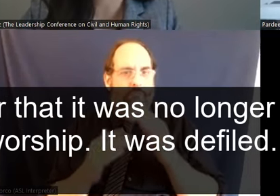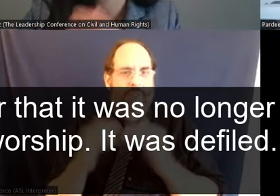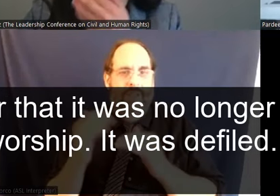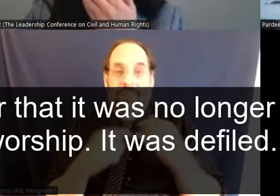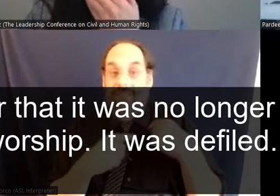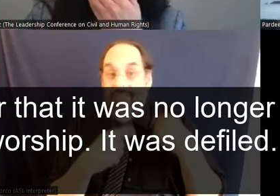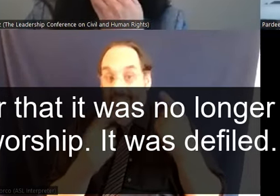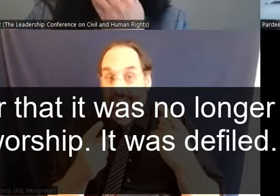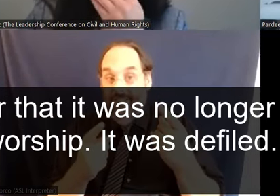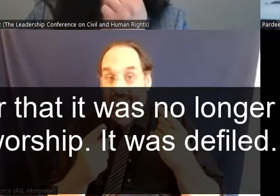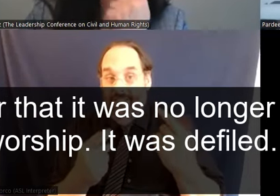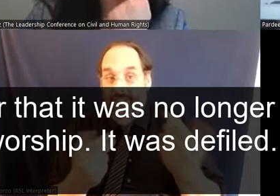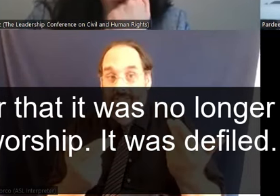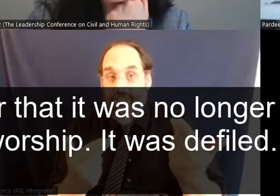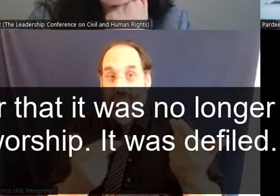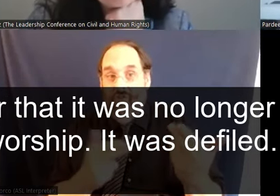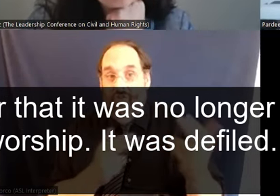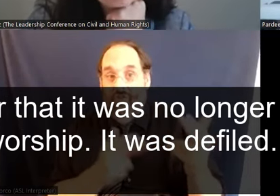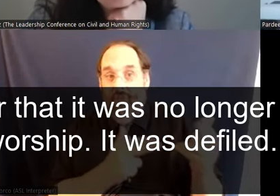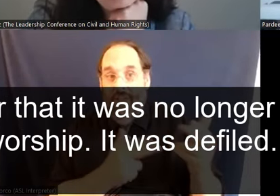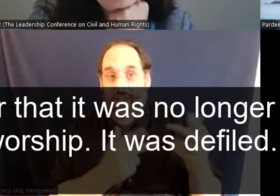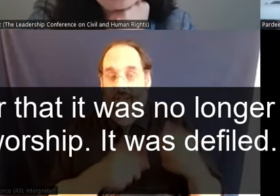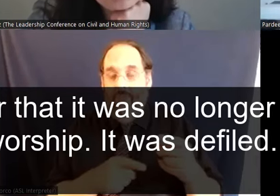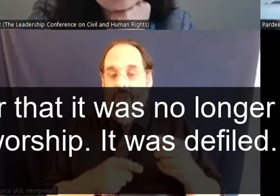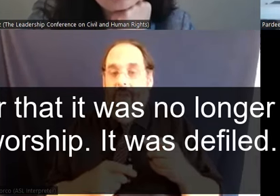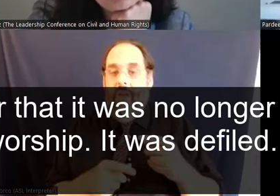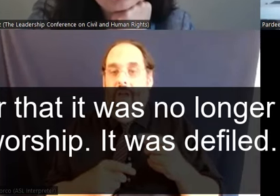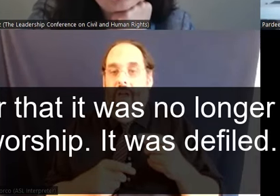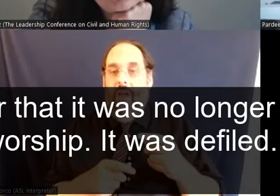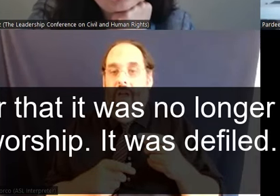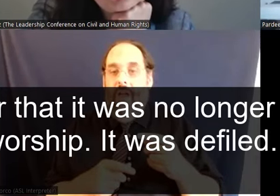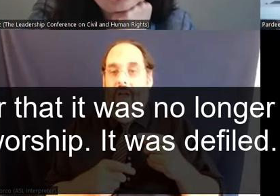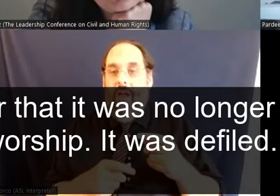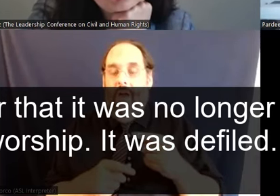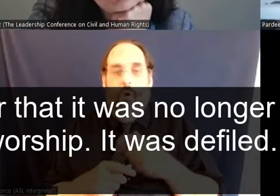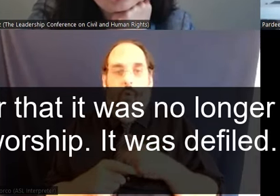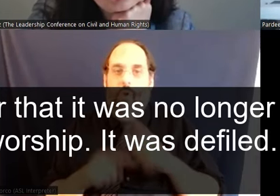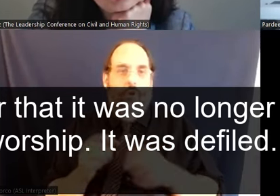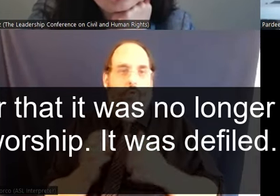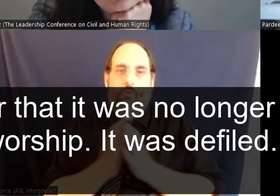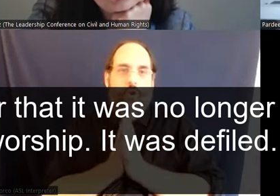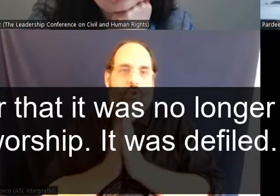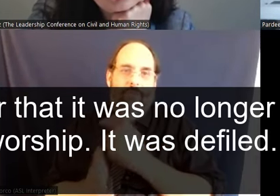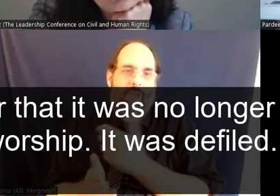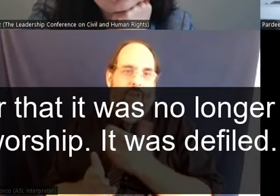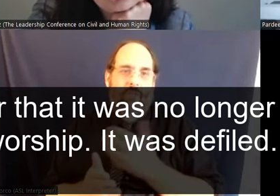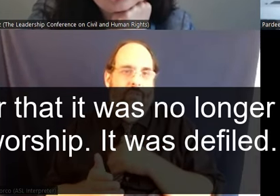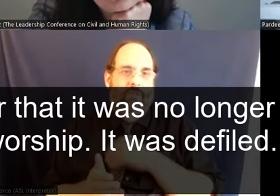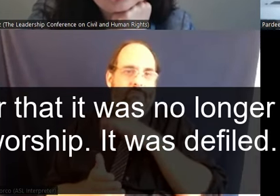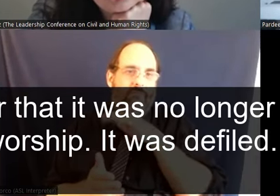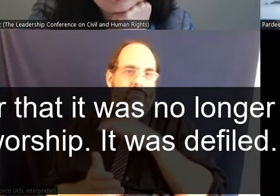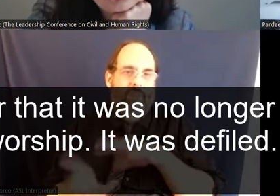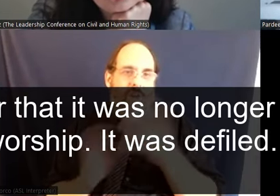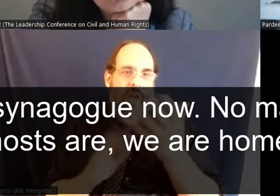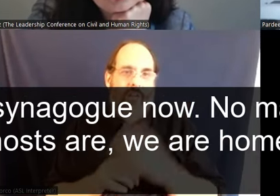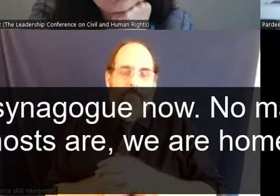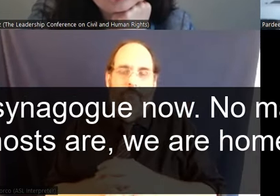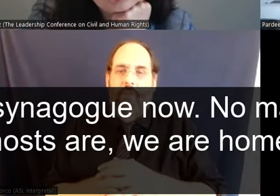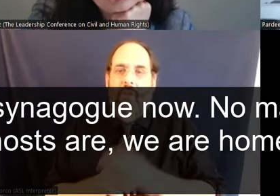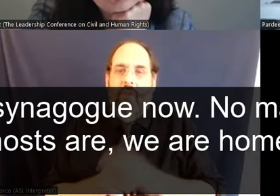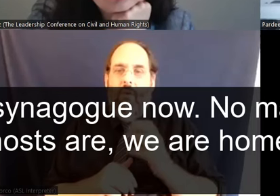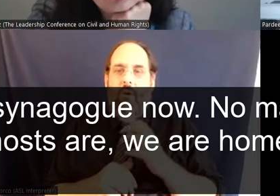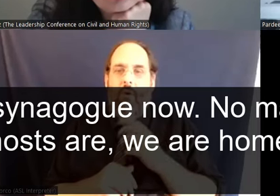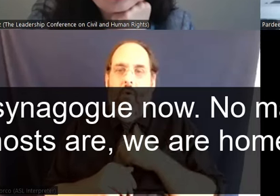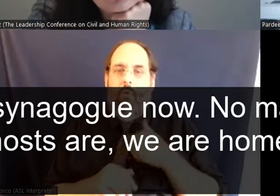shooting, but it was clear that it was no longer a place that we could worship. It was defiled. So we've been